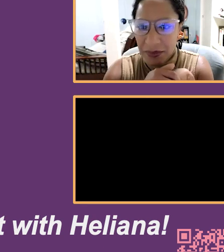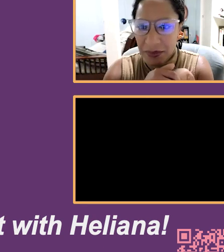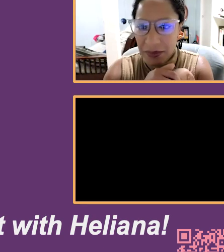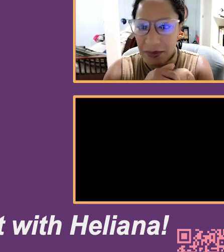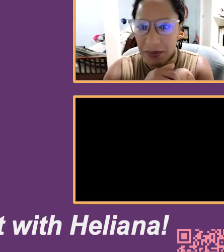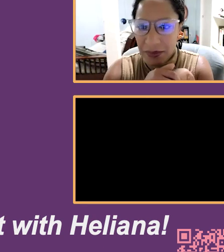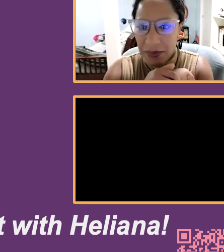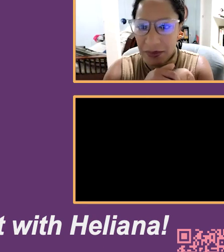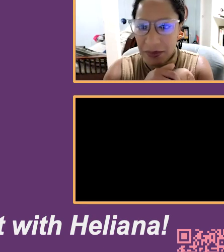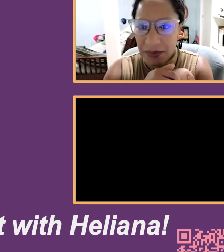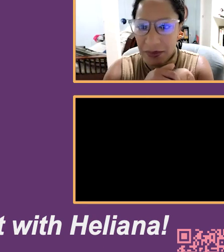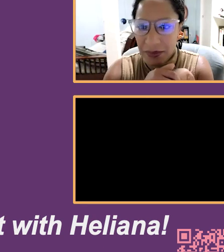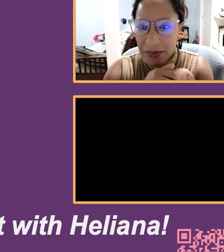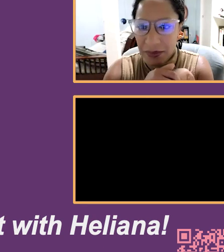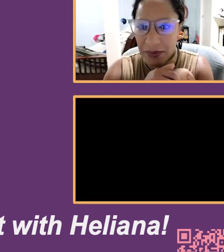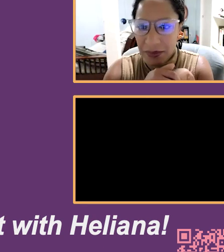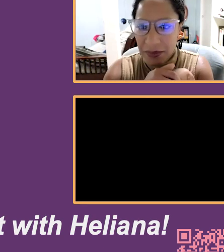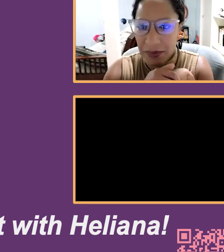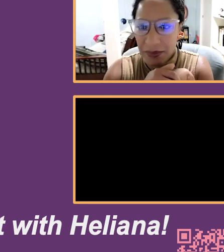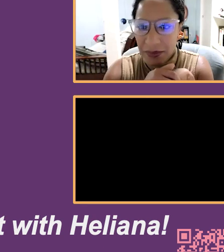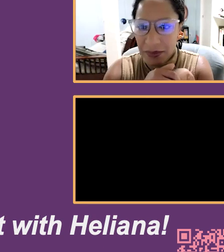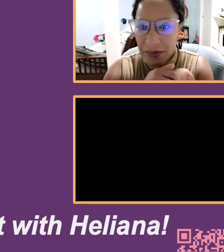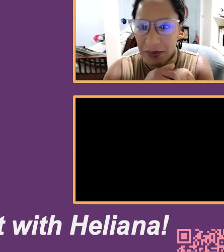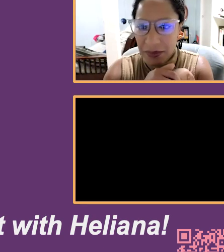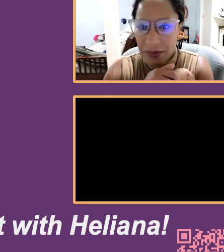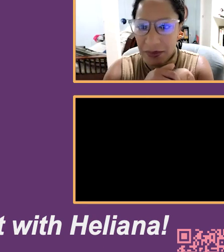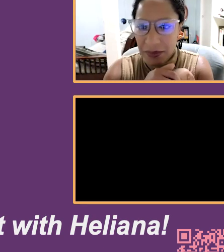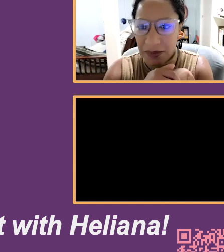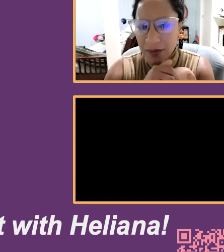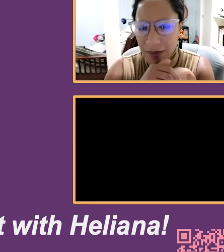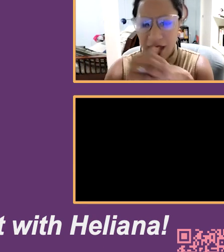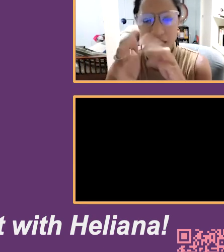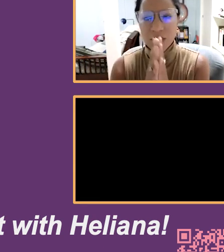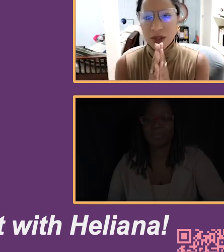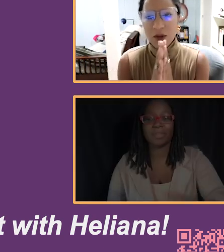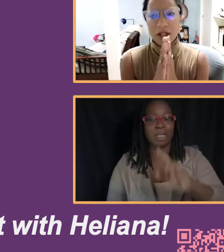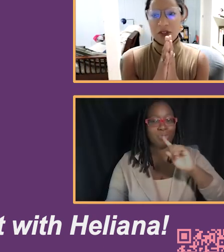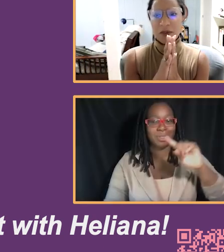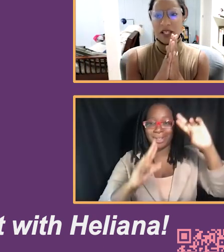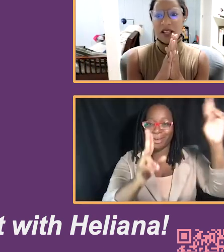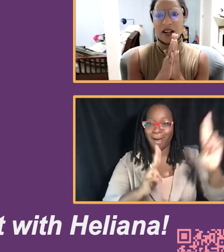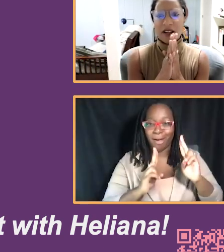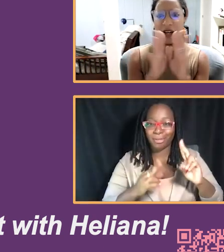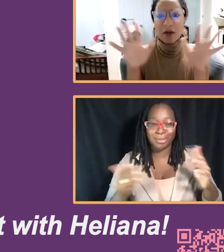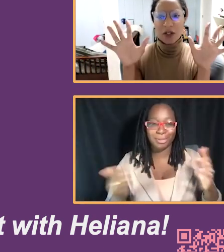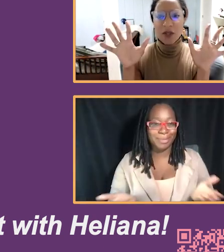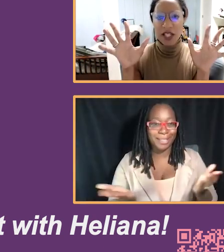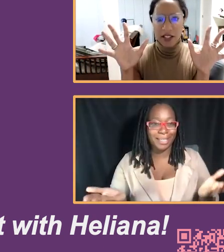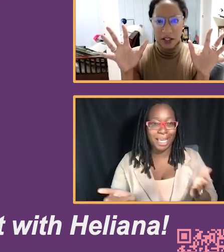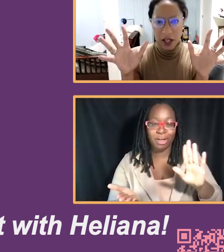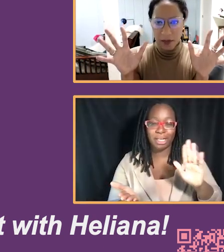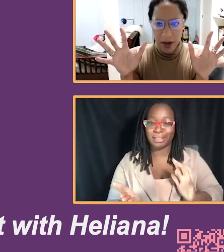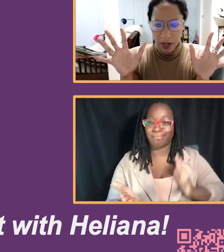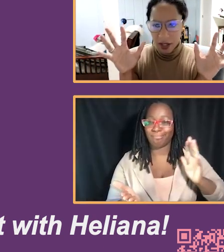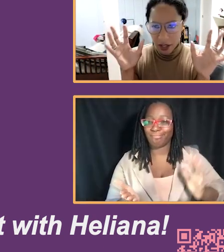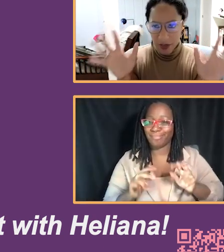honor to be on this panel with such distinguished speakers. So thank you for the invitation. Thank you so much for being here, and so